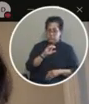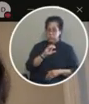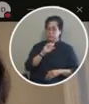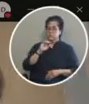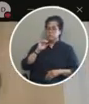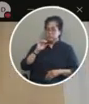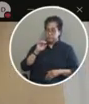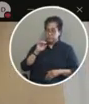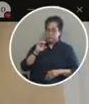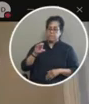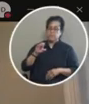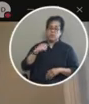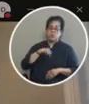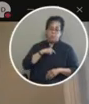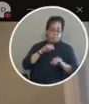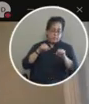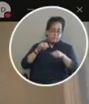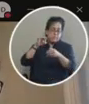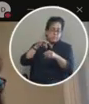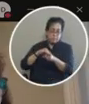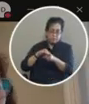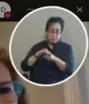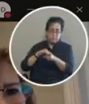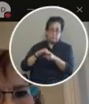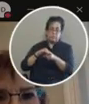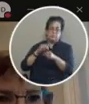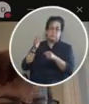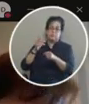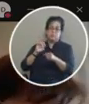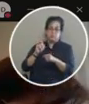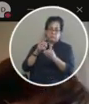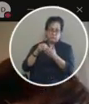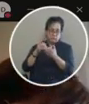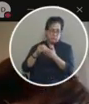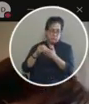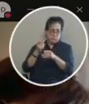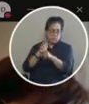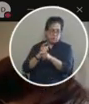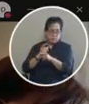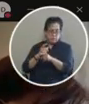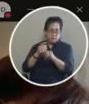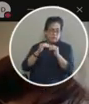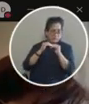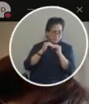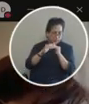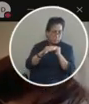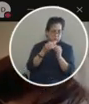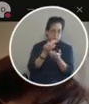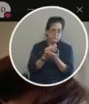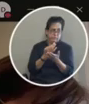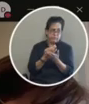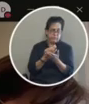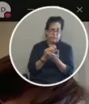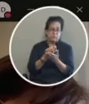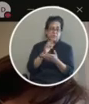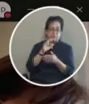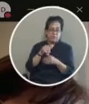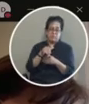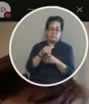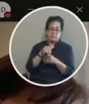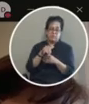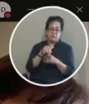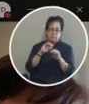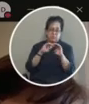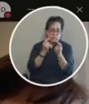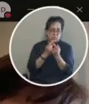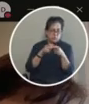fund. Then we get to vote on where that money goes. The budget stabilization fund will be considered by council